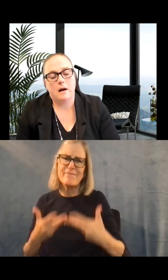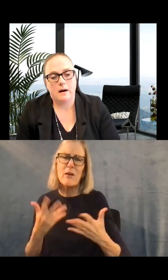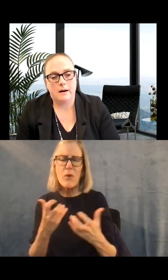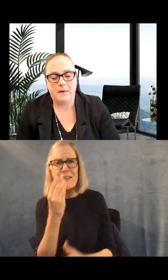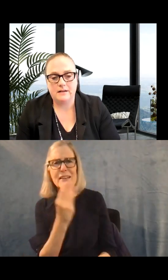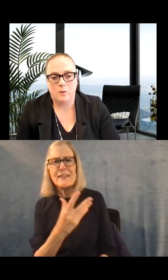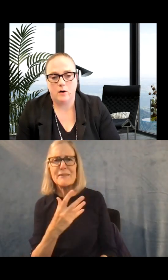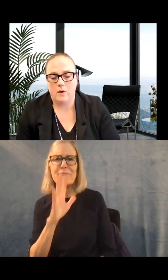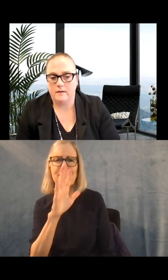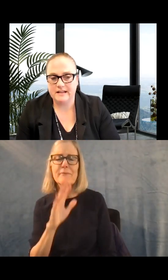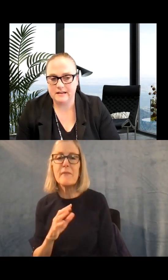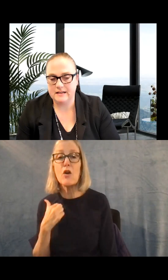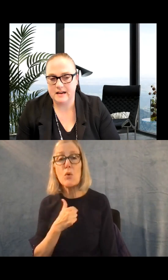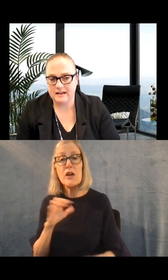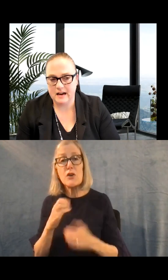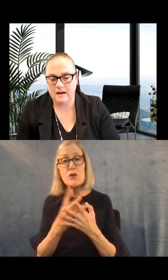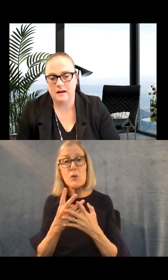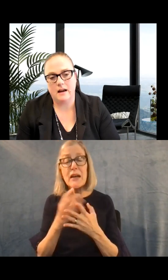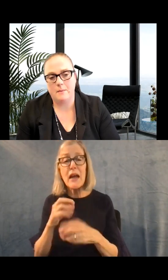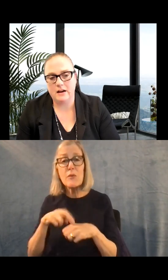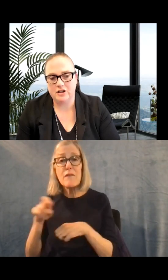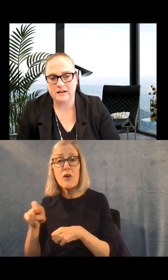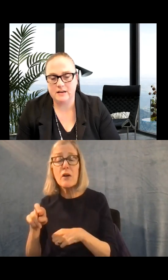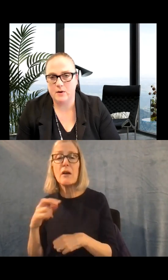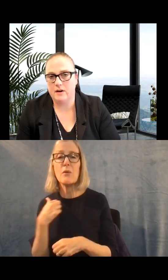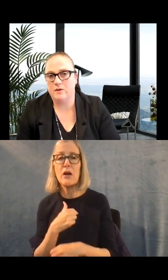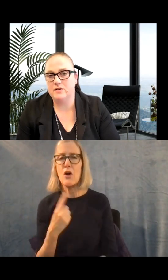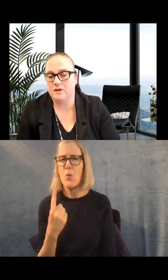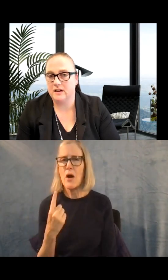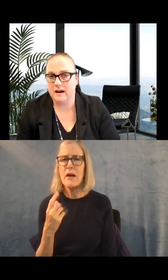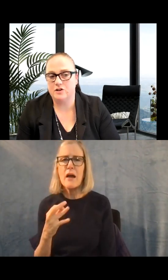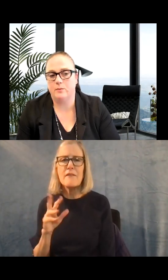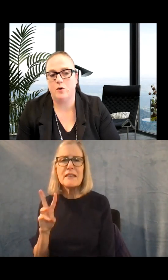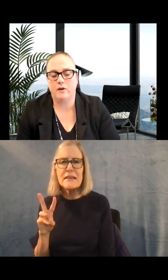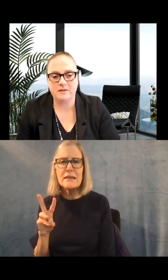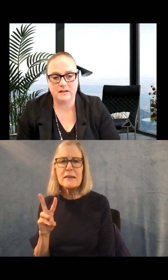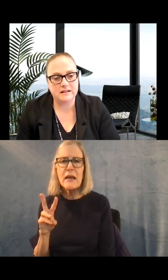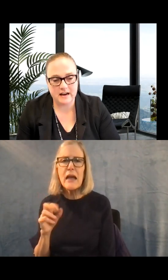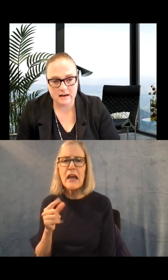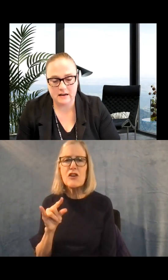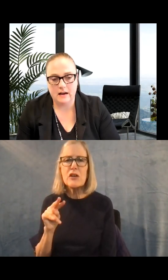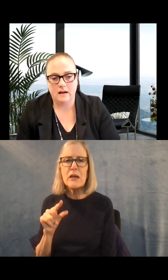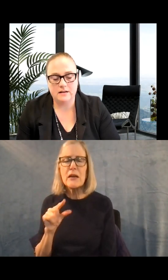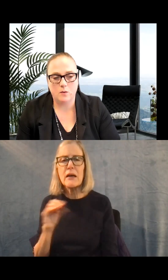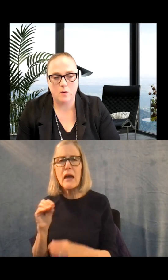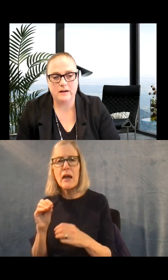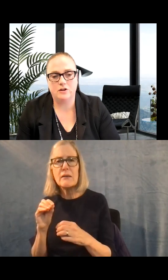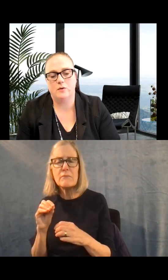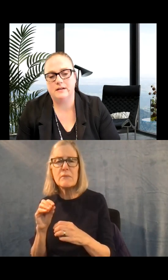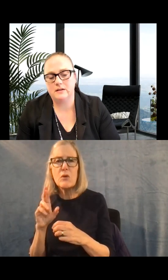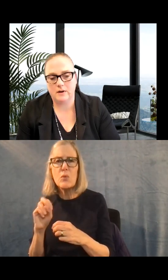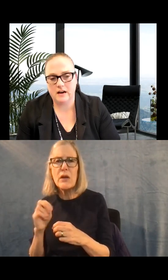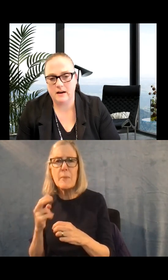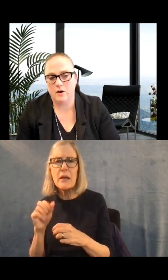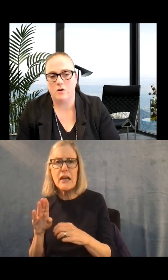system. And so we are one of 6 designated aging and disability resource connection programs in the state. And so what we